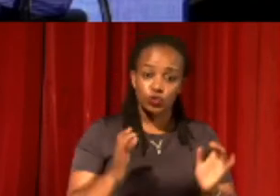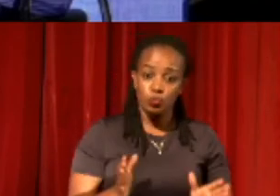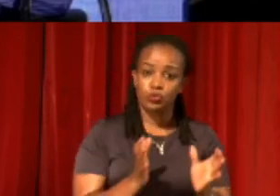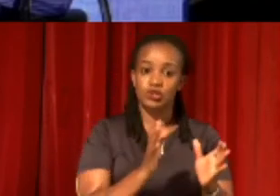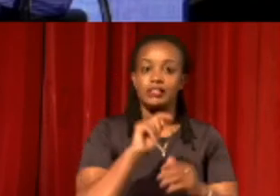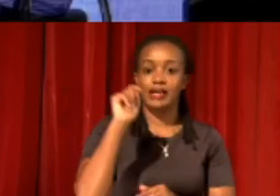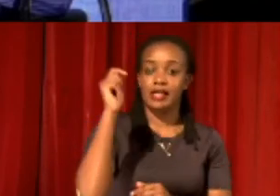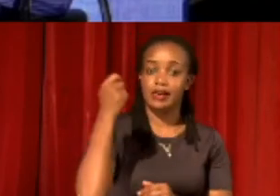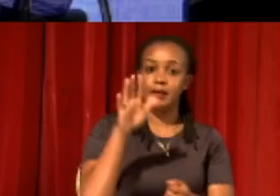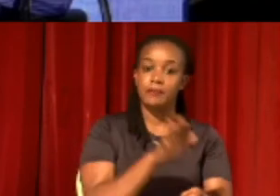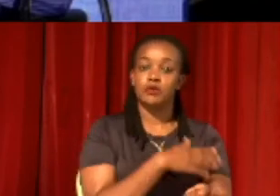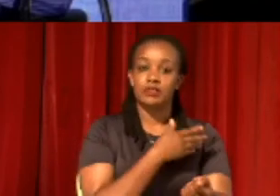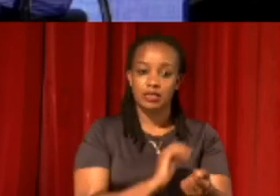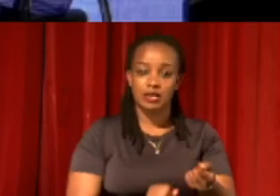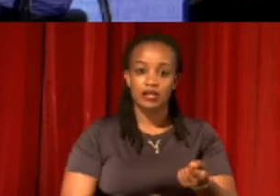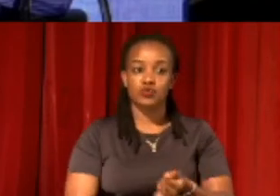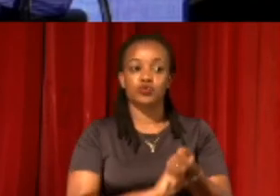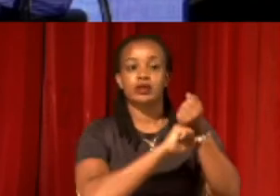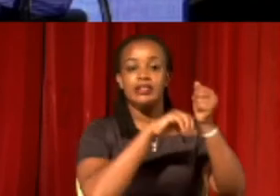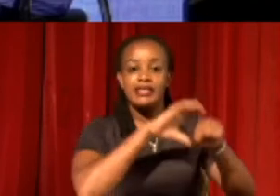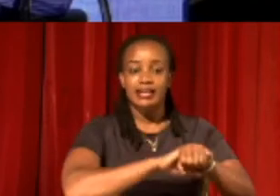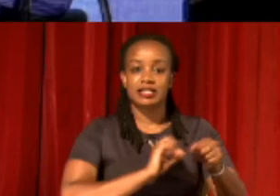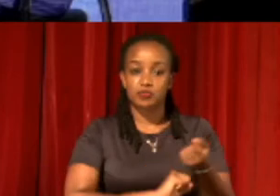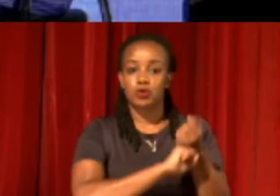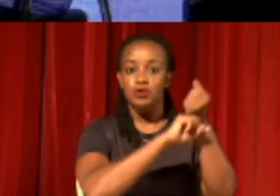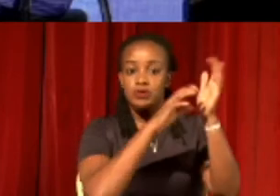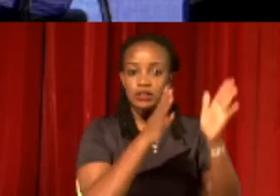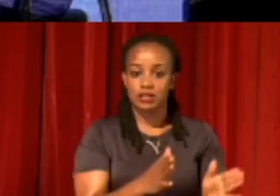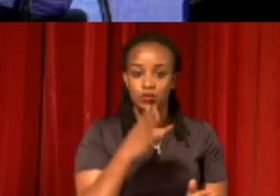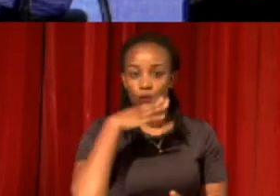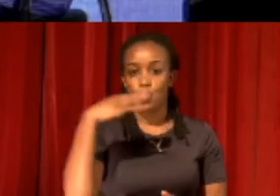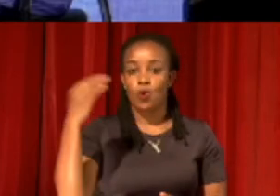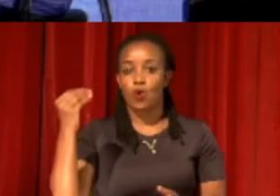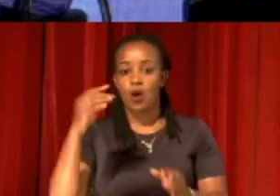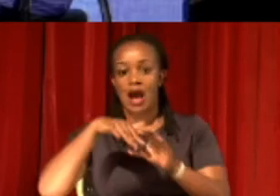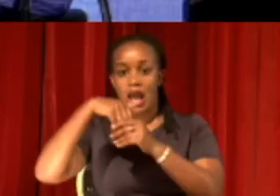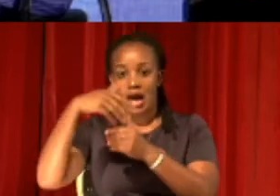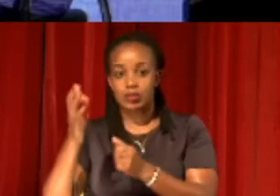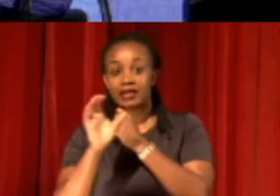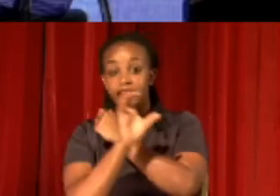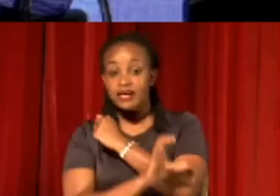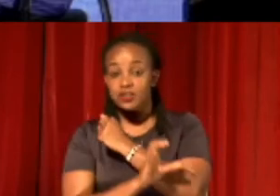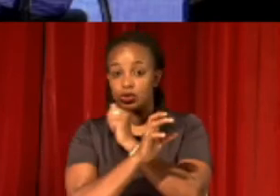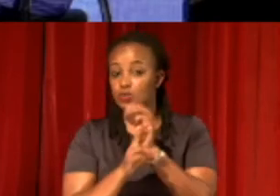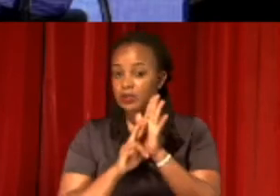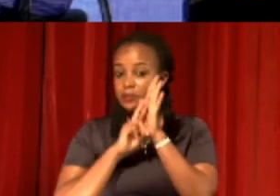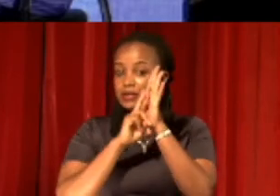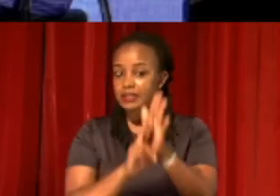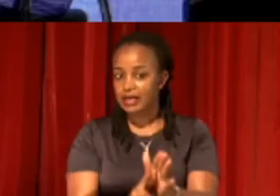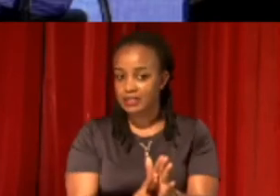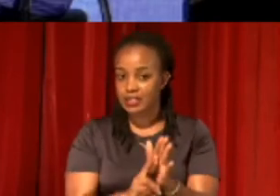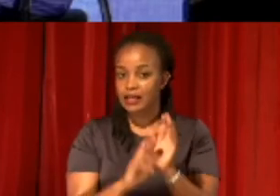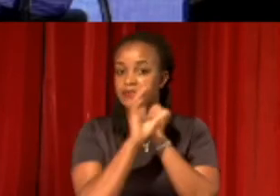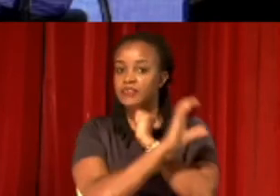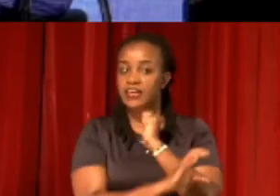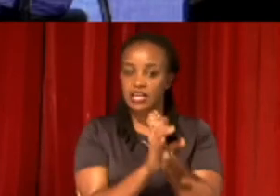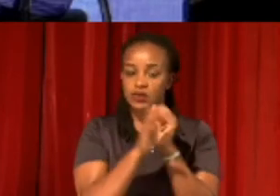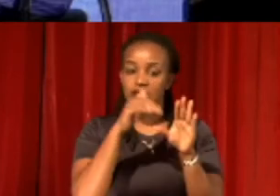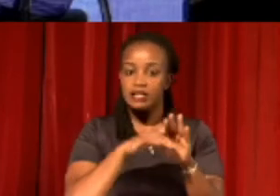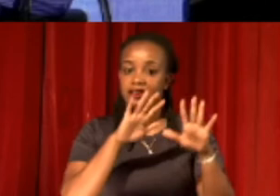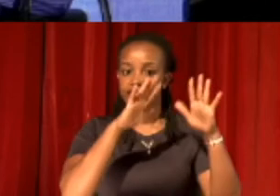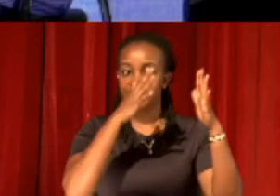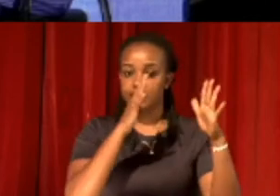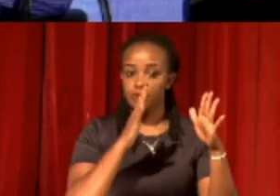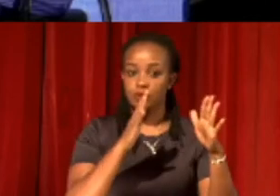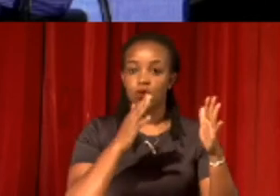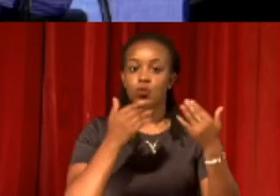Mm-hmm. We've been able to sponsor quite a number of artists to go out of the country to represent the country in various festivals. Mm. We've also been trying to